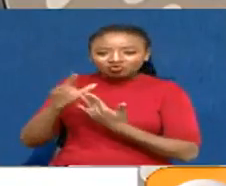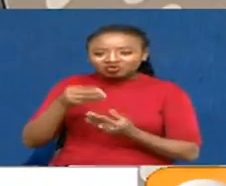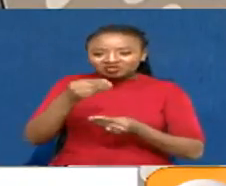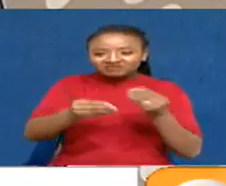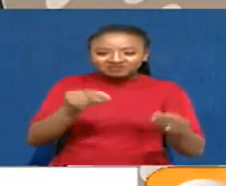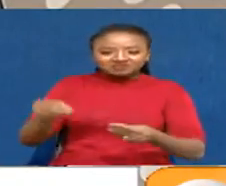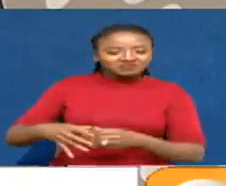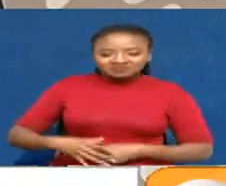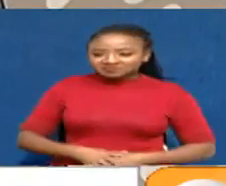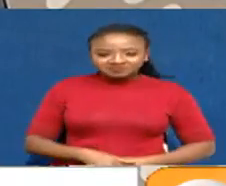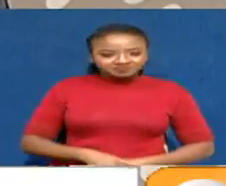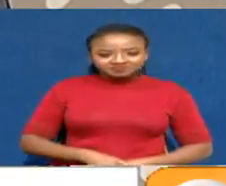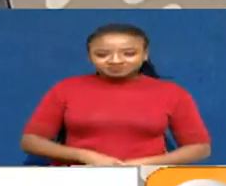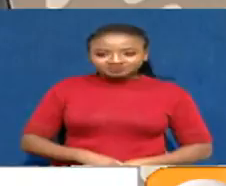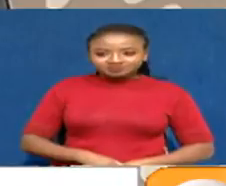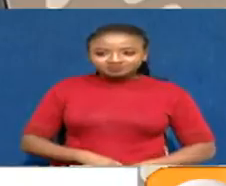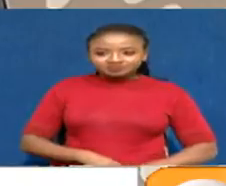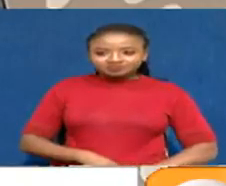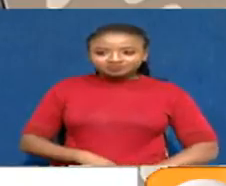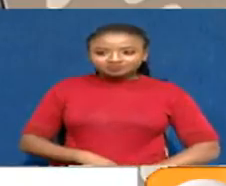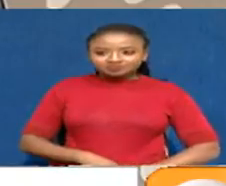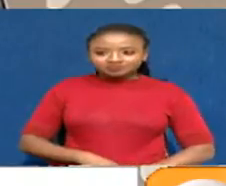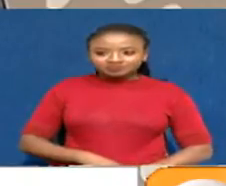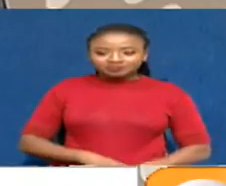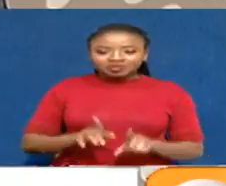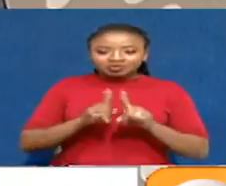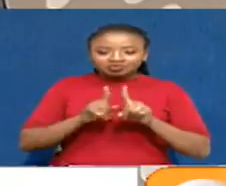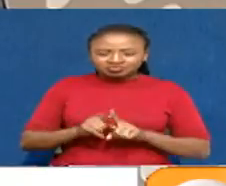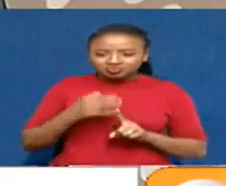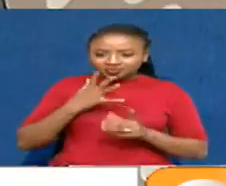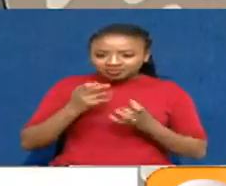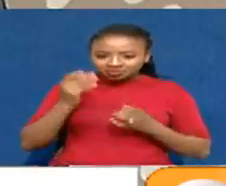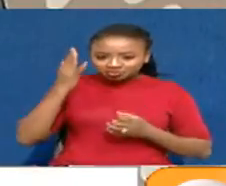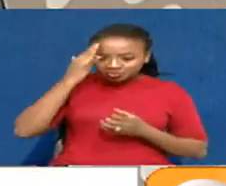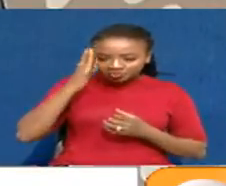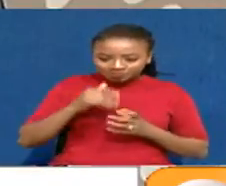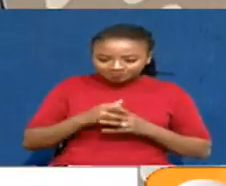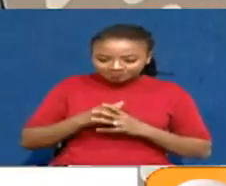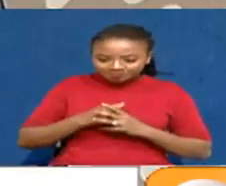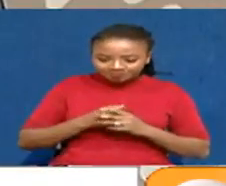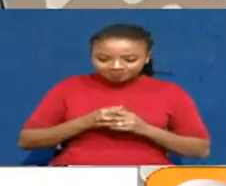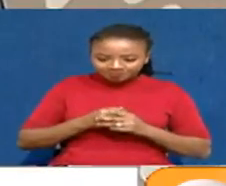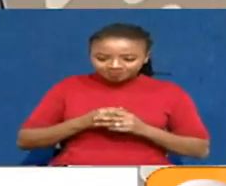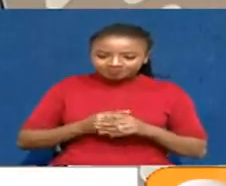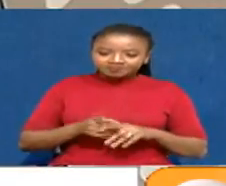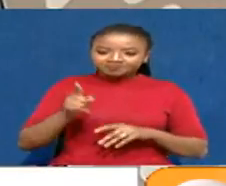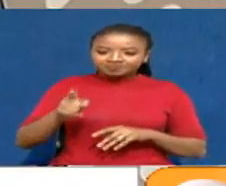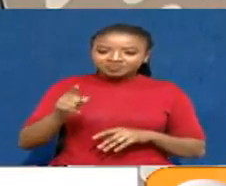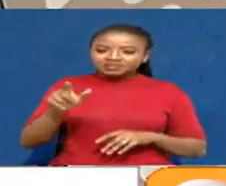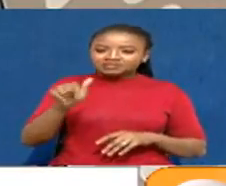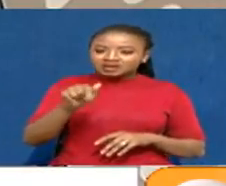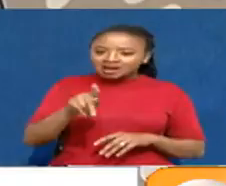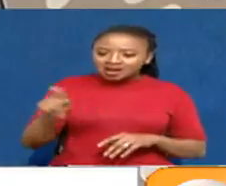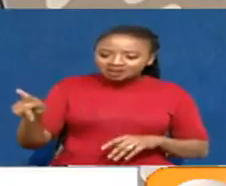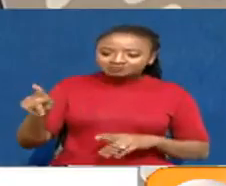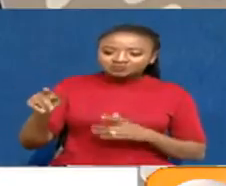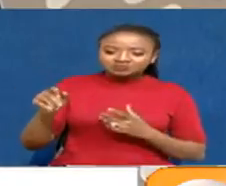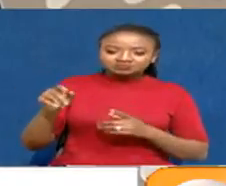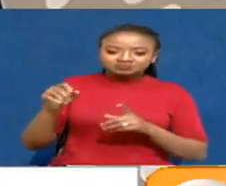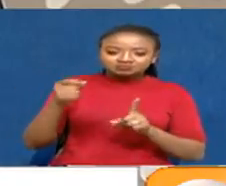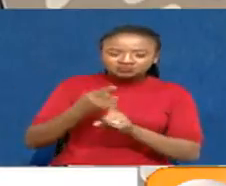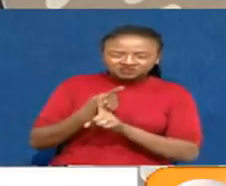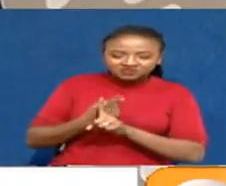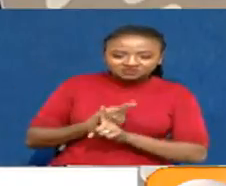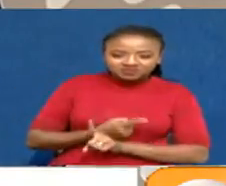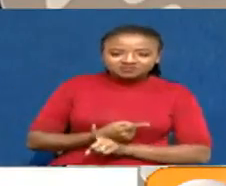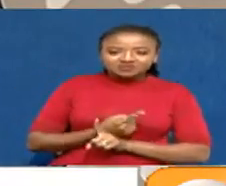thing is to determine the liquidity of a digital credit provider. Liquidity means